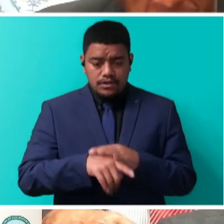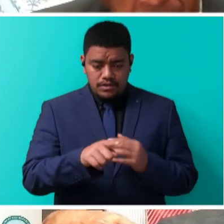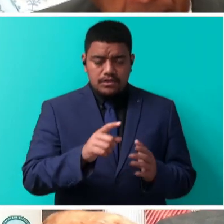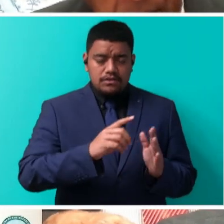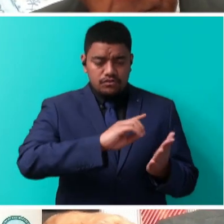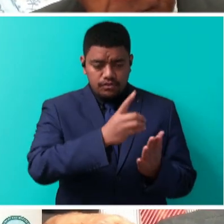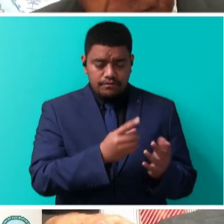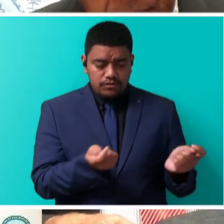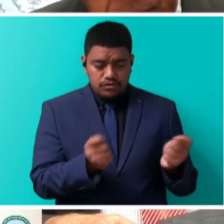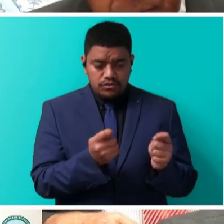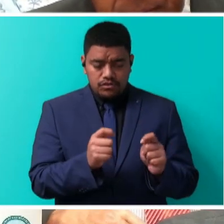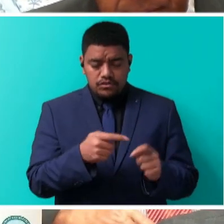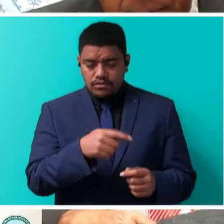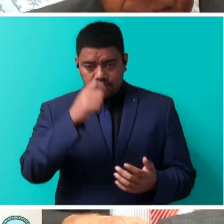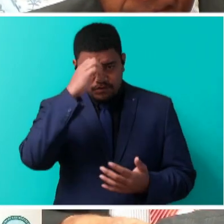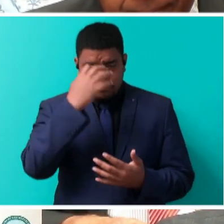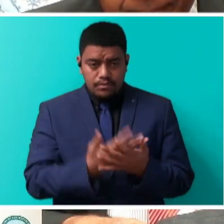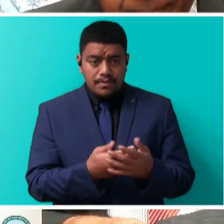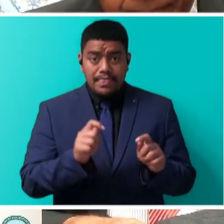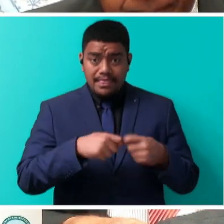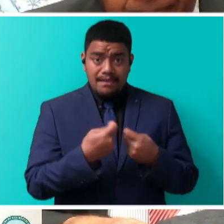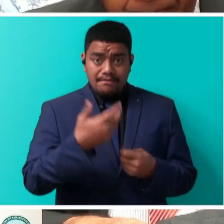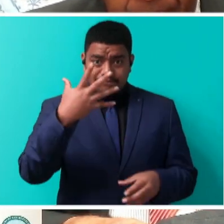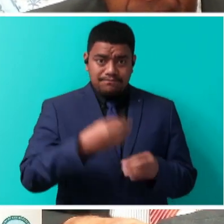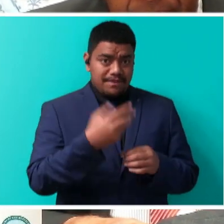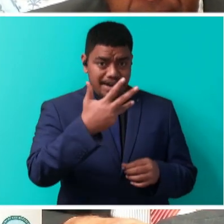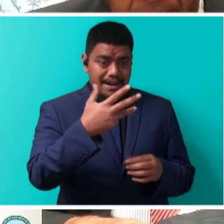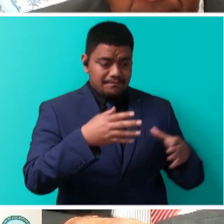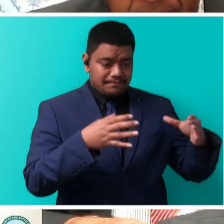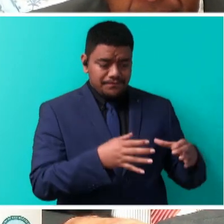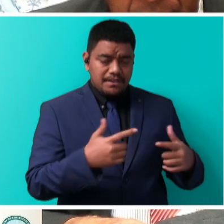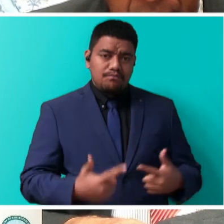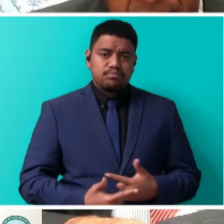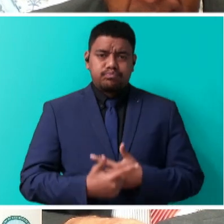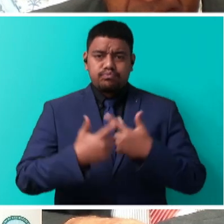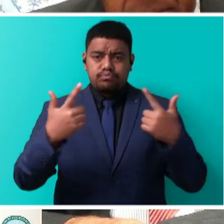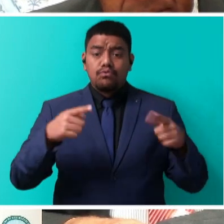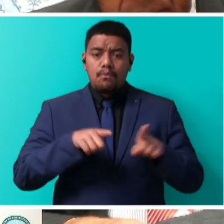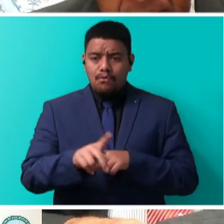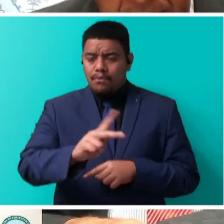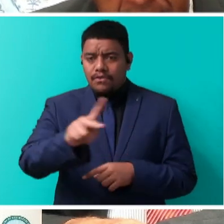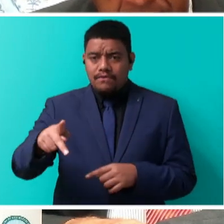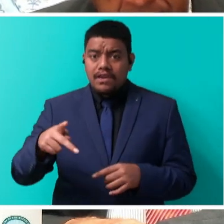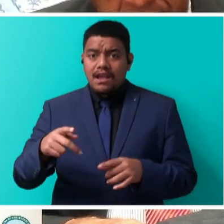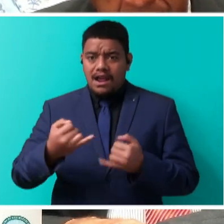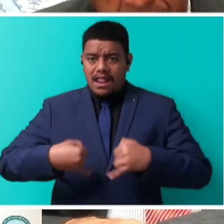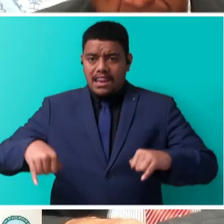drafting. Our team of 9 legislative drafters is significantly larger than most of the Pacific Island countries, Mr.